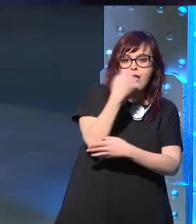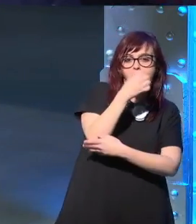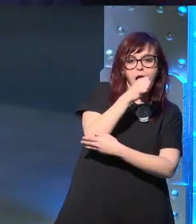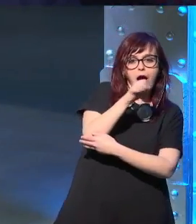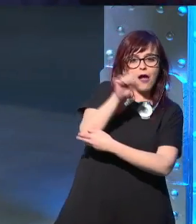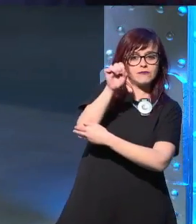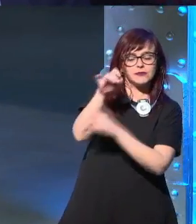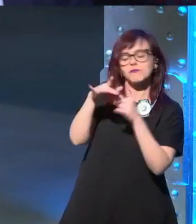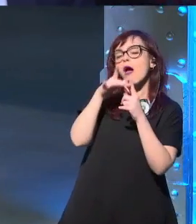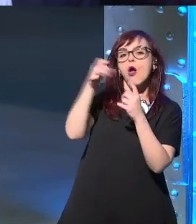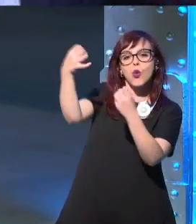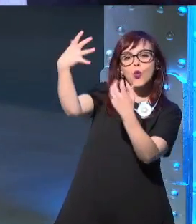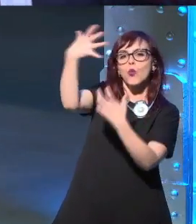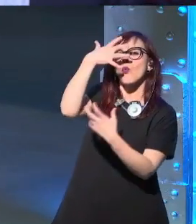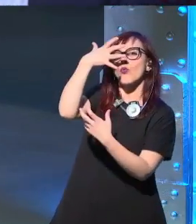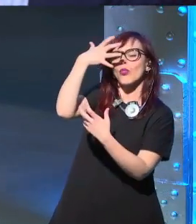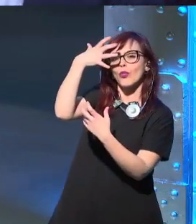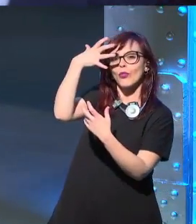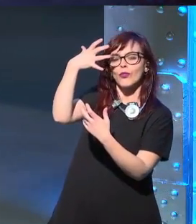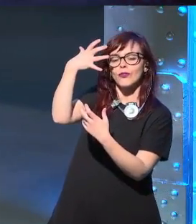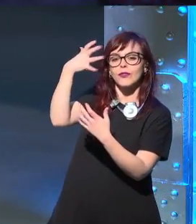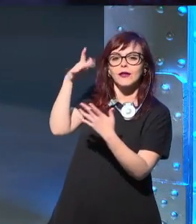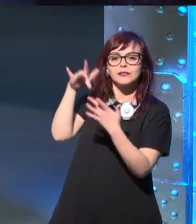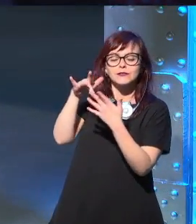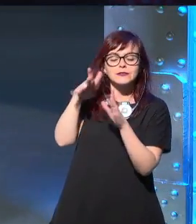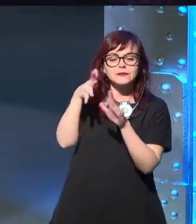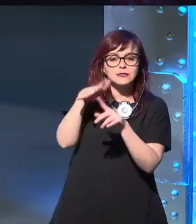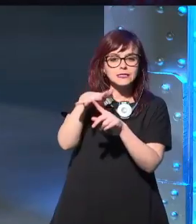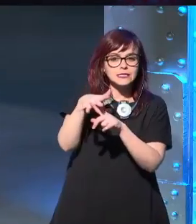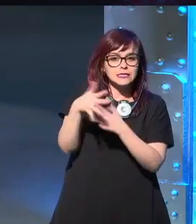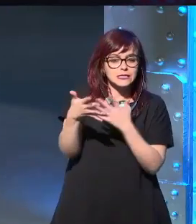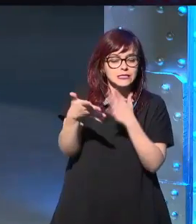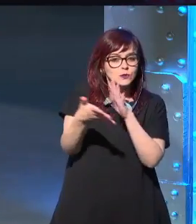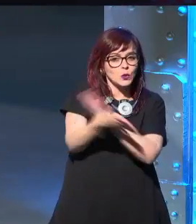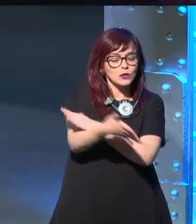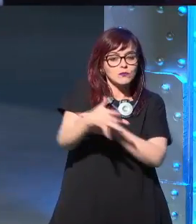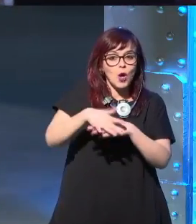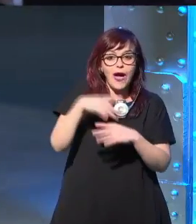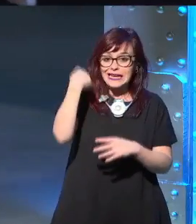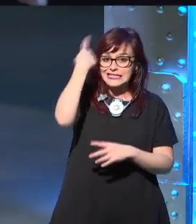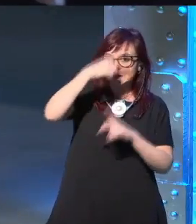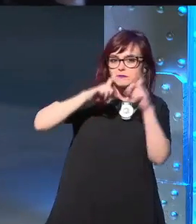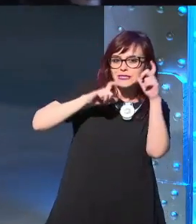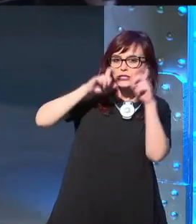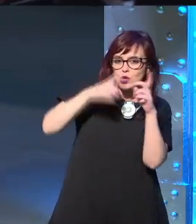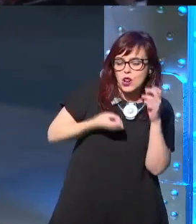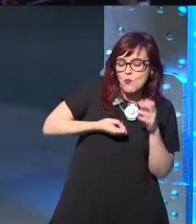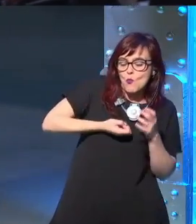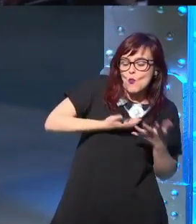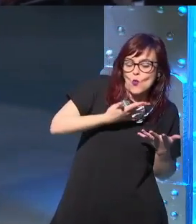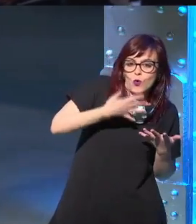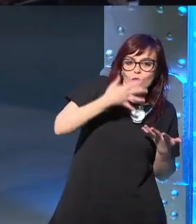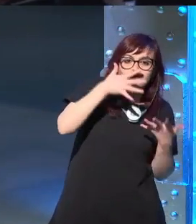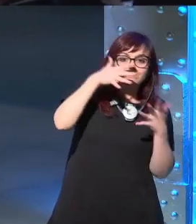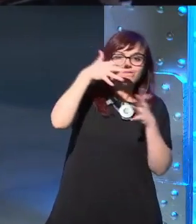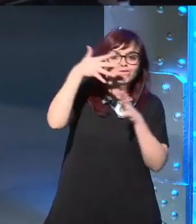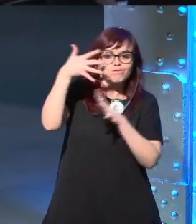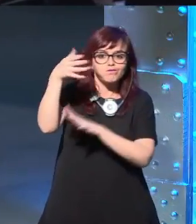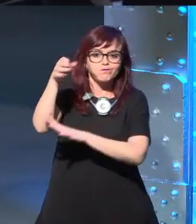has the same inner expressions and inner emotions. This is not something we had seen in art before, but it's somebody